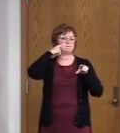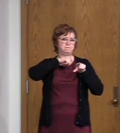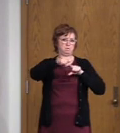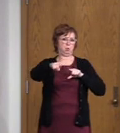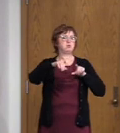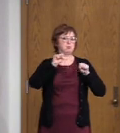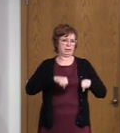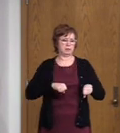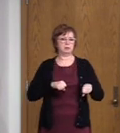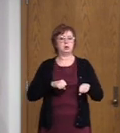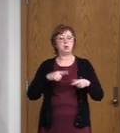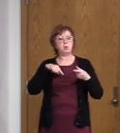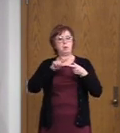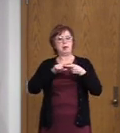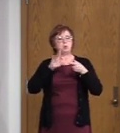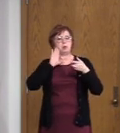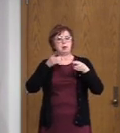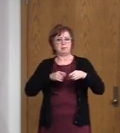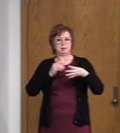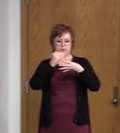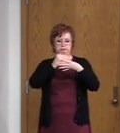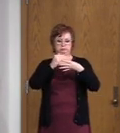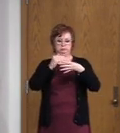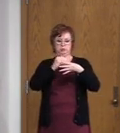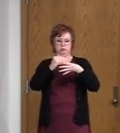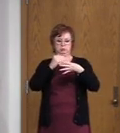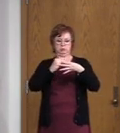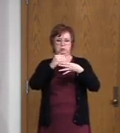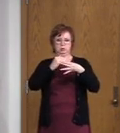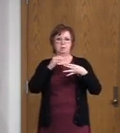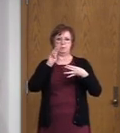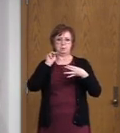they'll be available well in advance of Phase 2 starting.